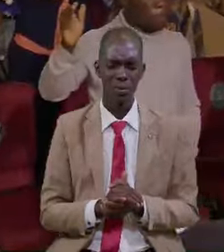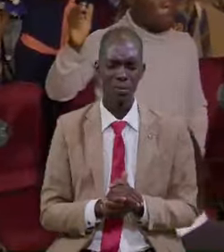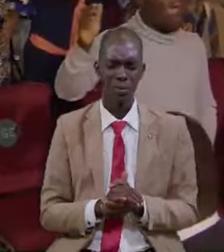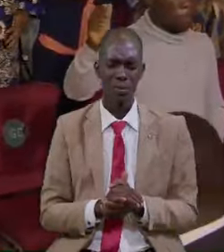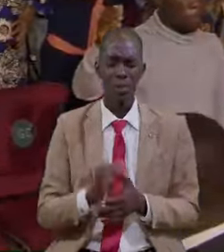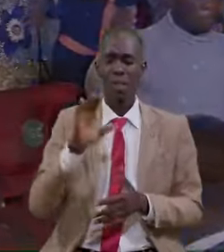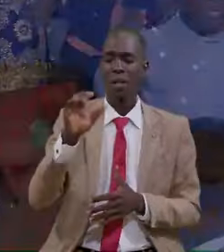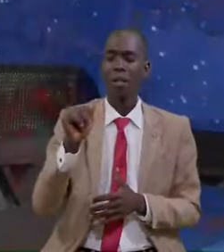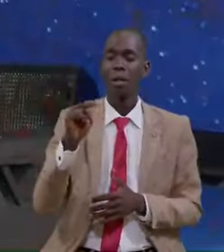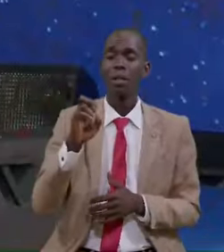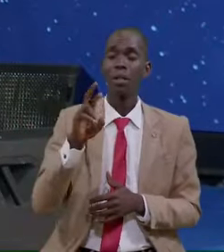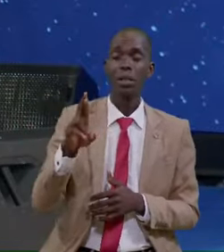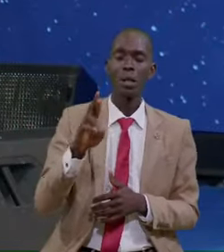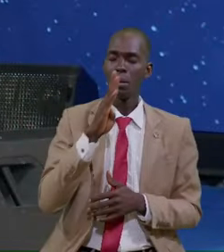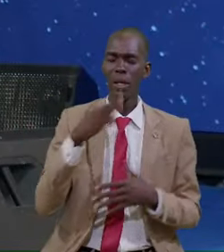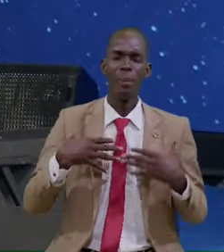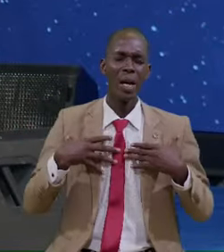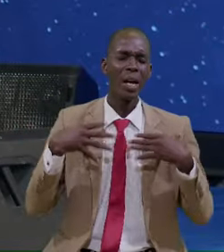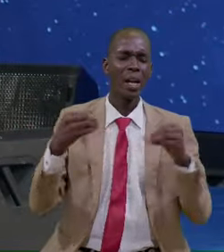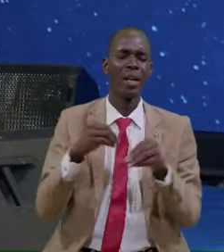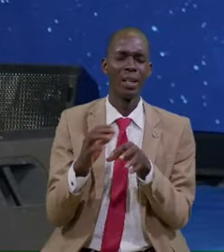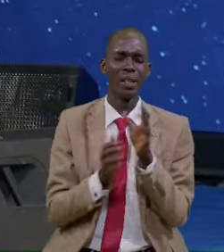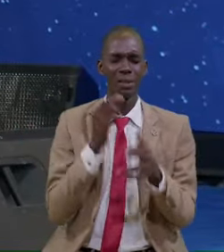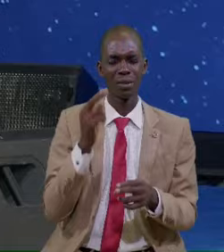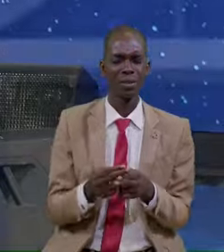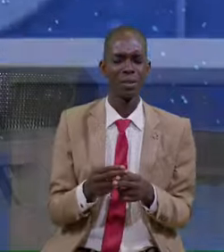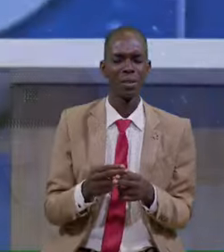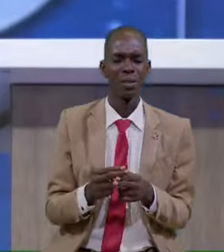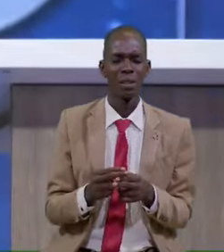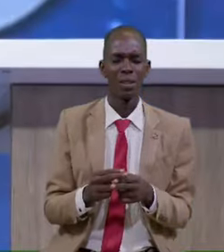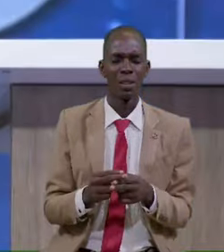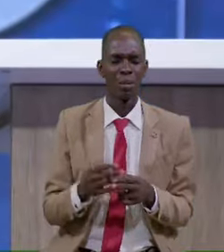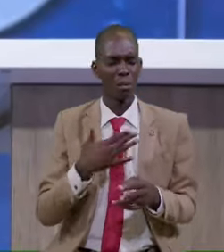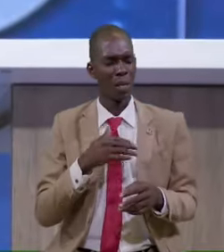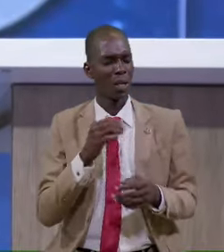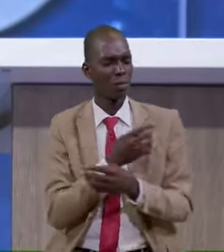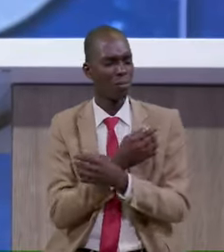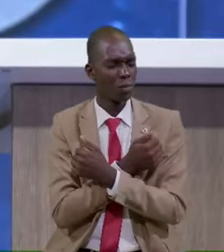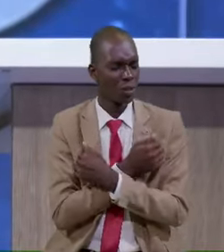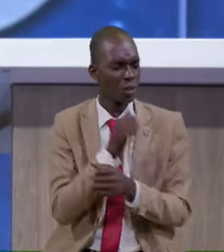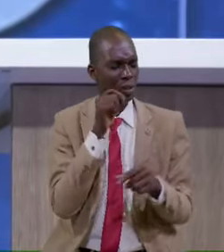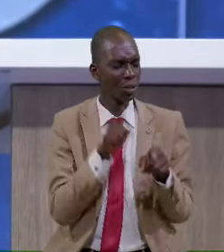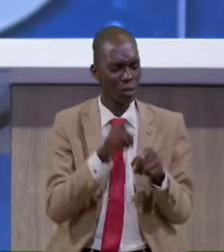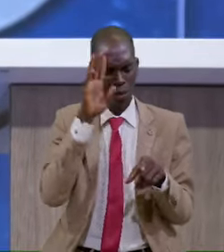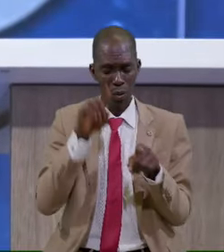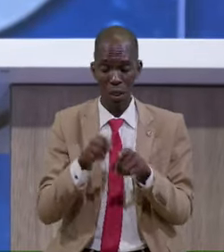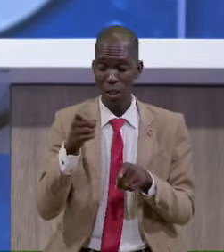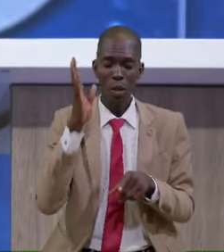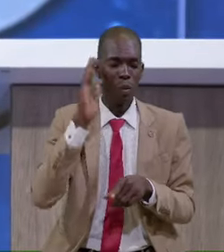Cancer, be healed. My dear sister, my brother dear, you will not die.